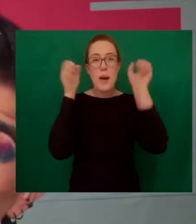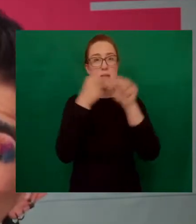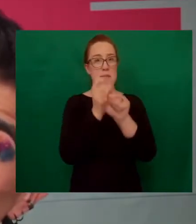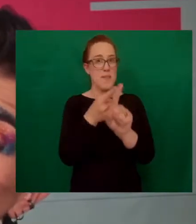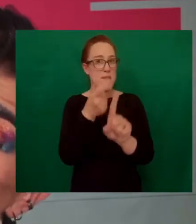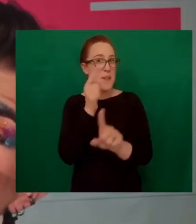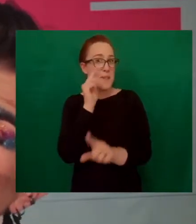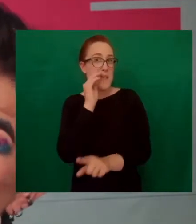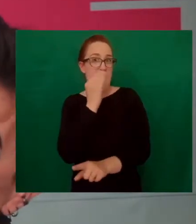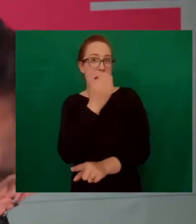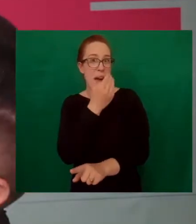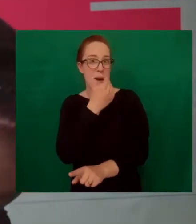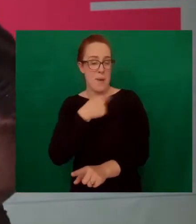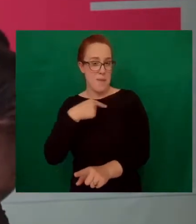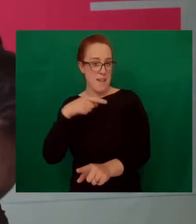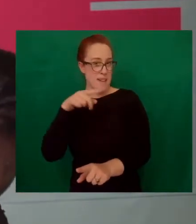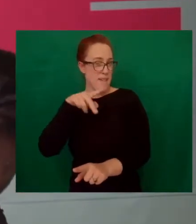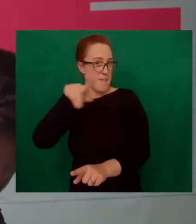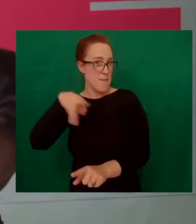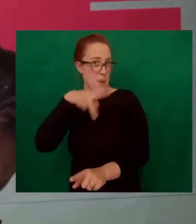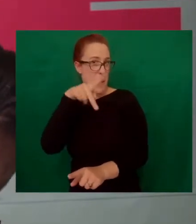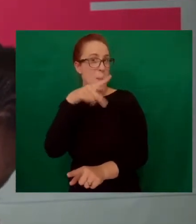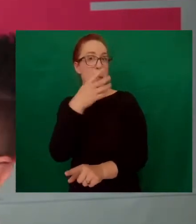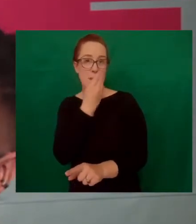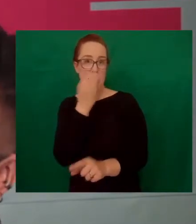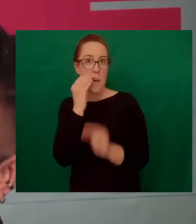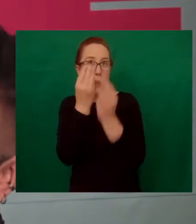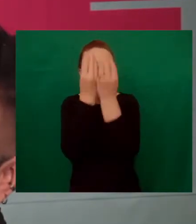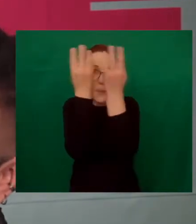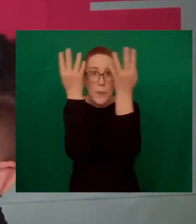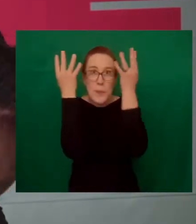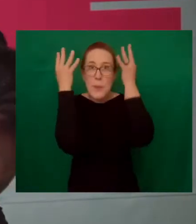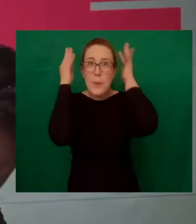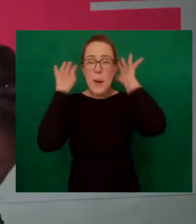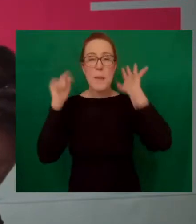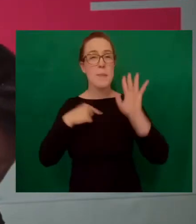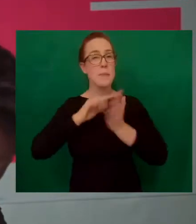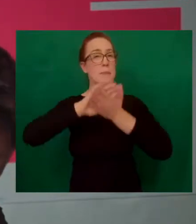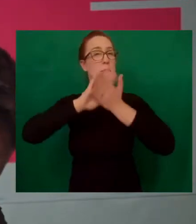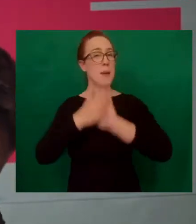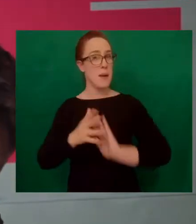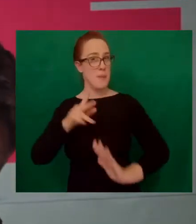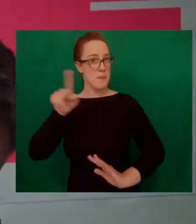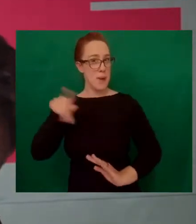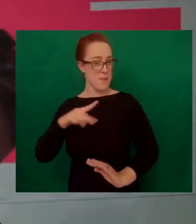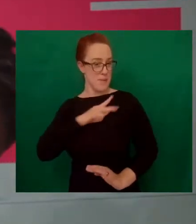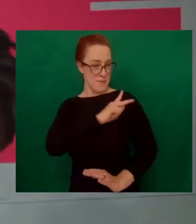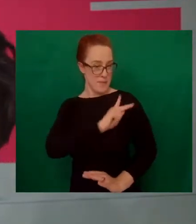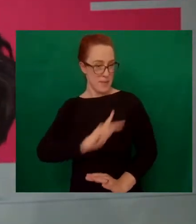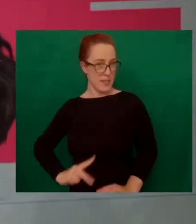and play a purple princess. Doesn't she look lovely?